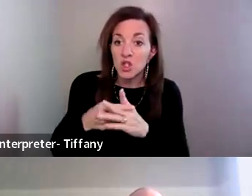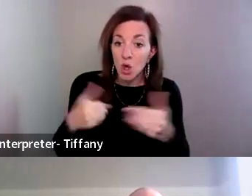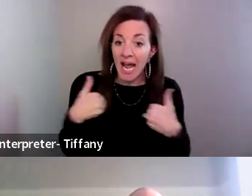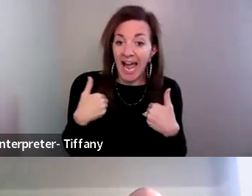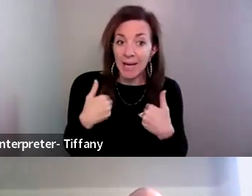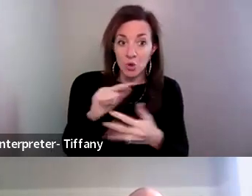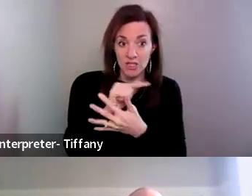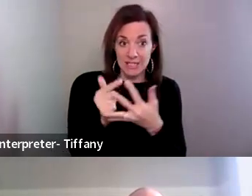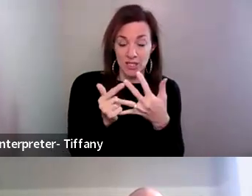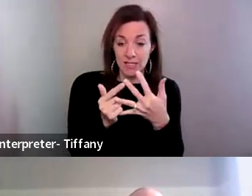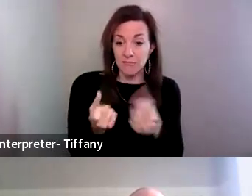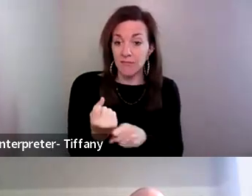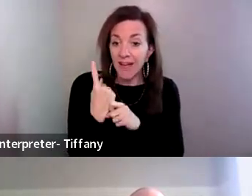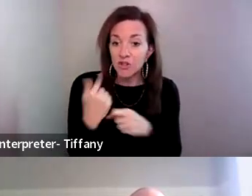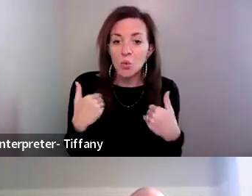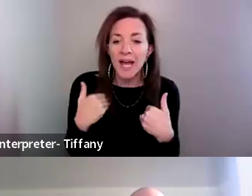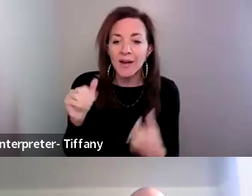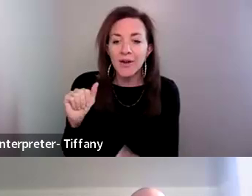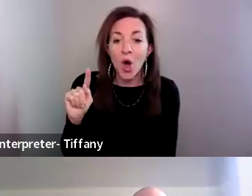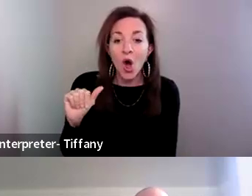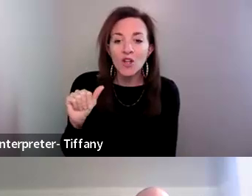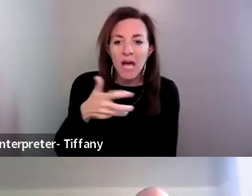last year we had a little Alta